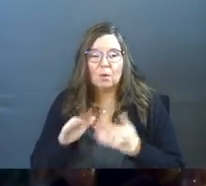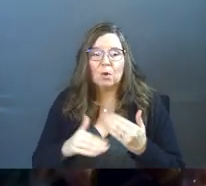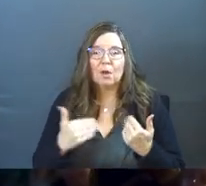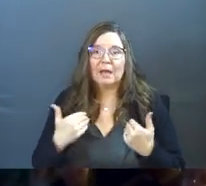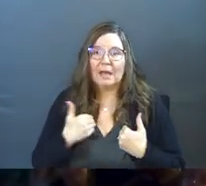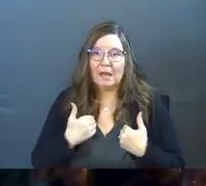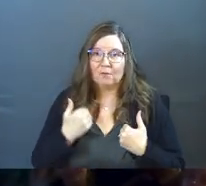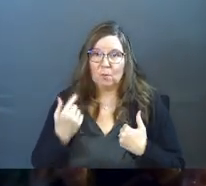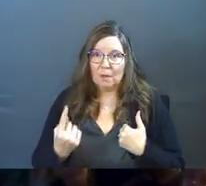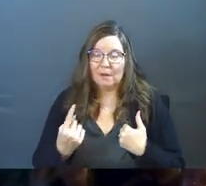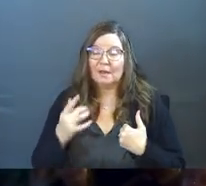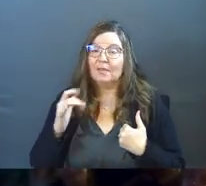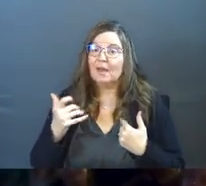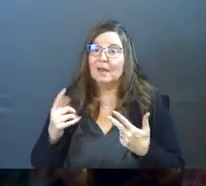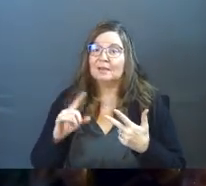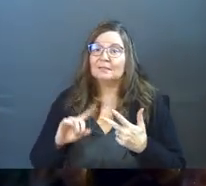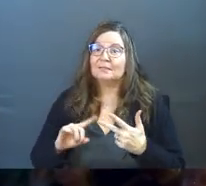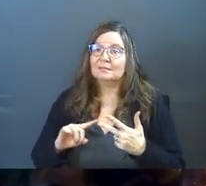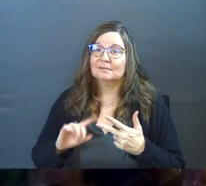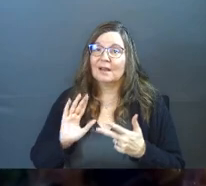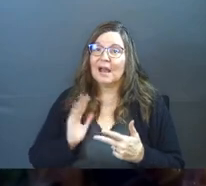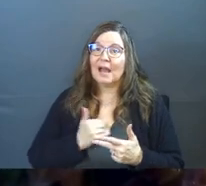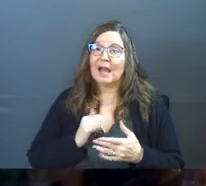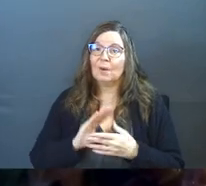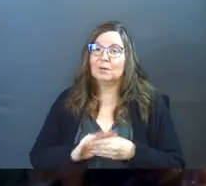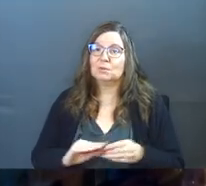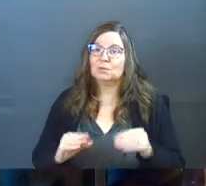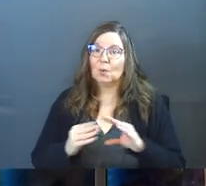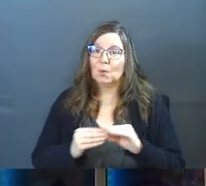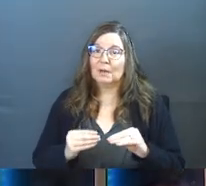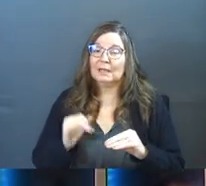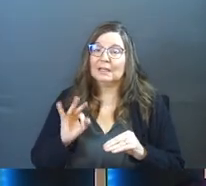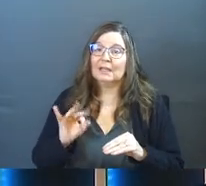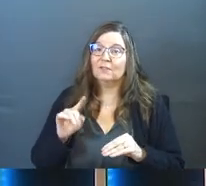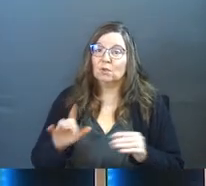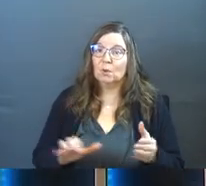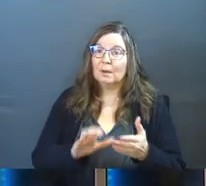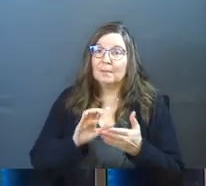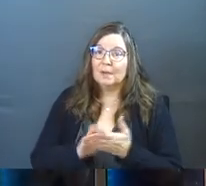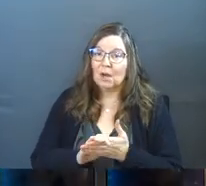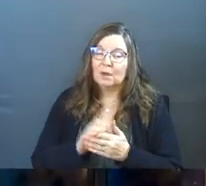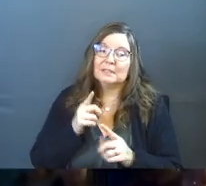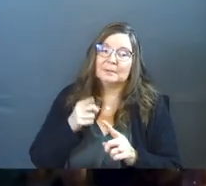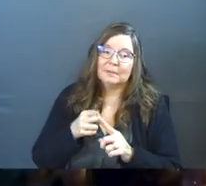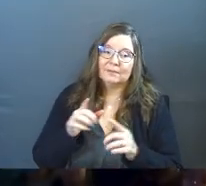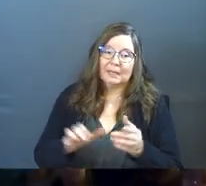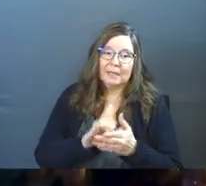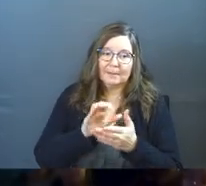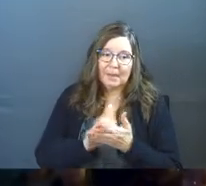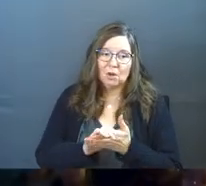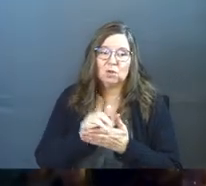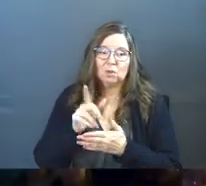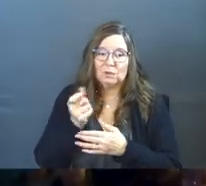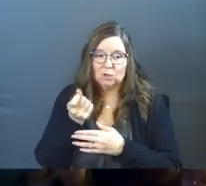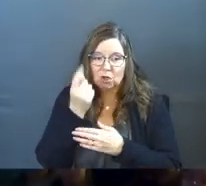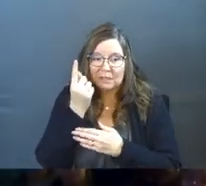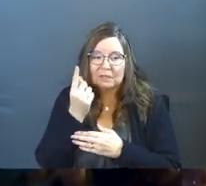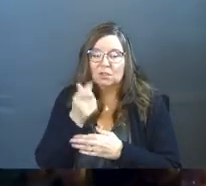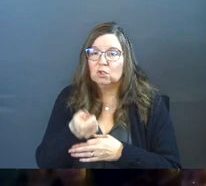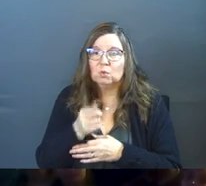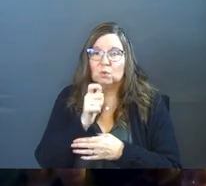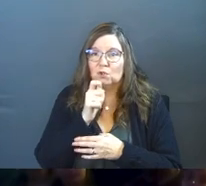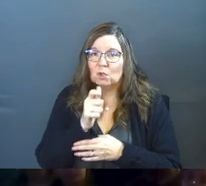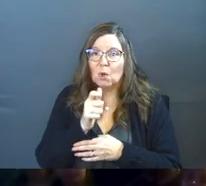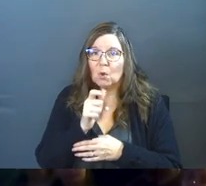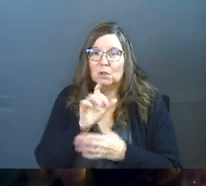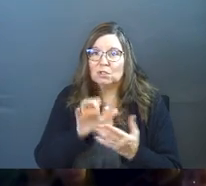all have one, and that's our story. Right? If you're married, specifically married, you need to understand you